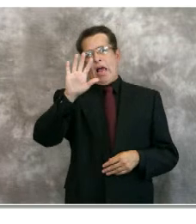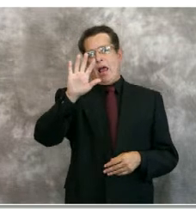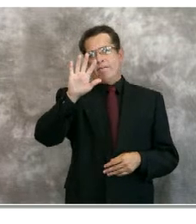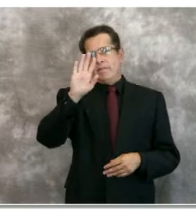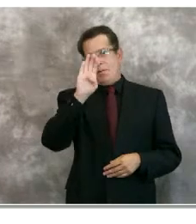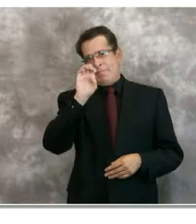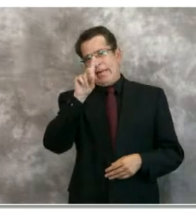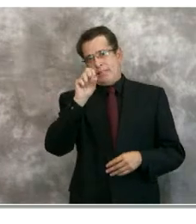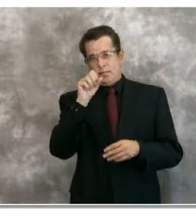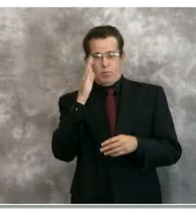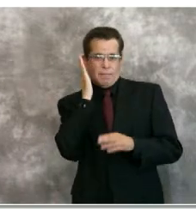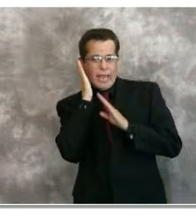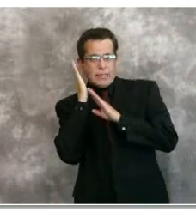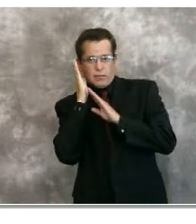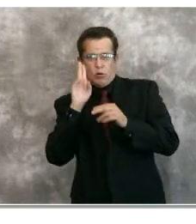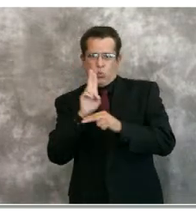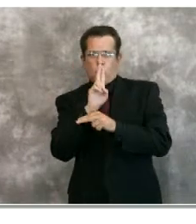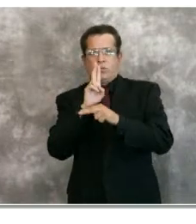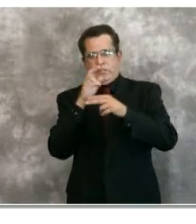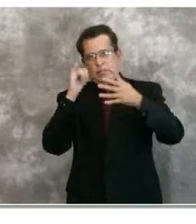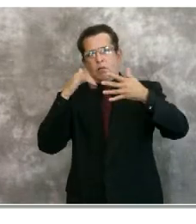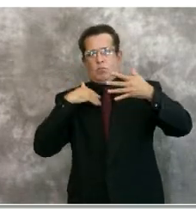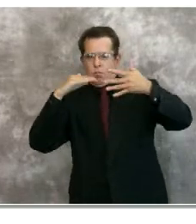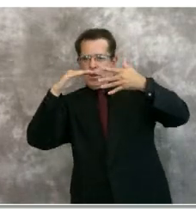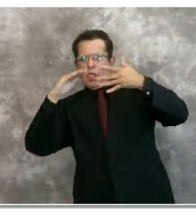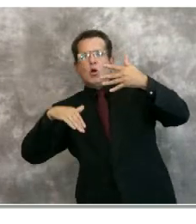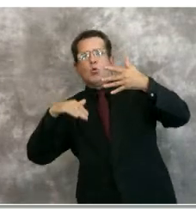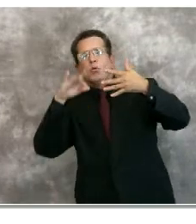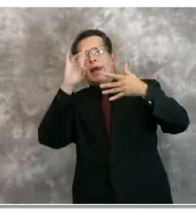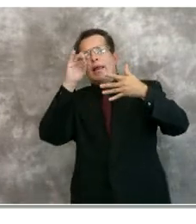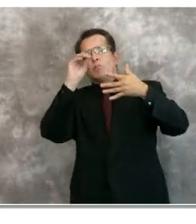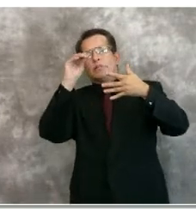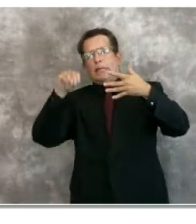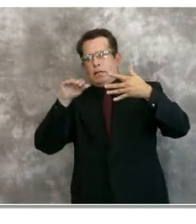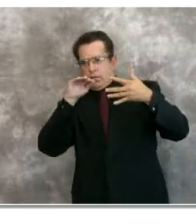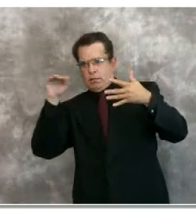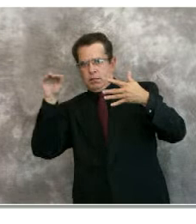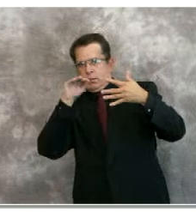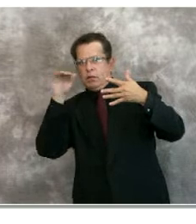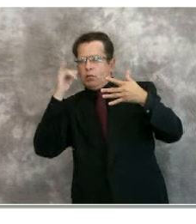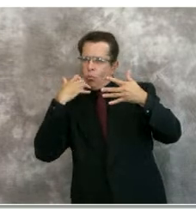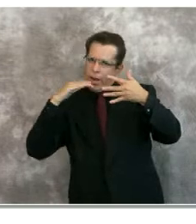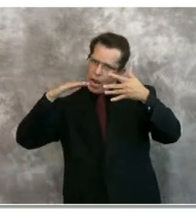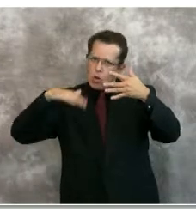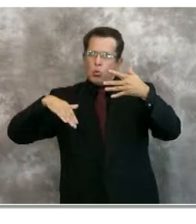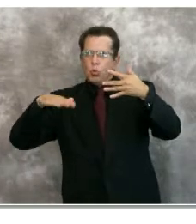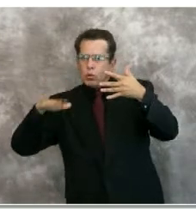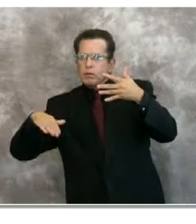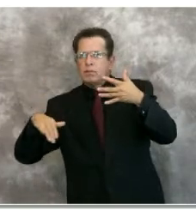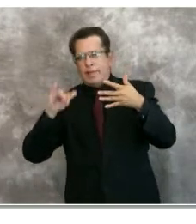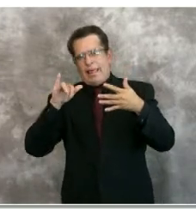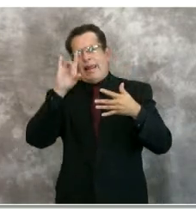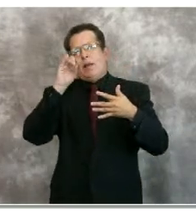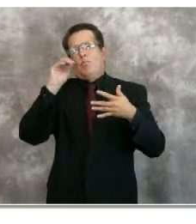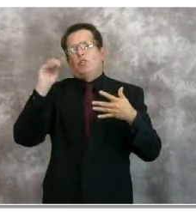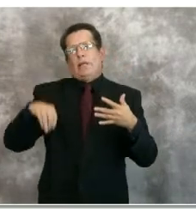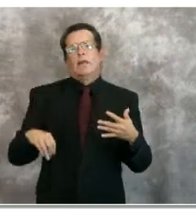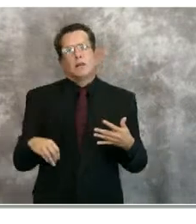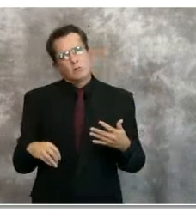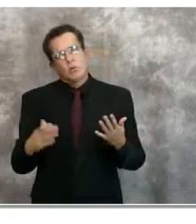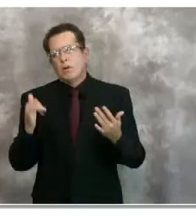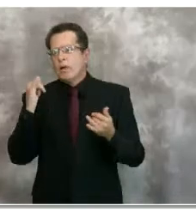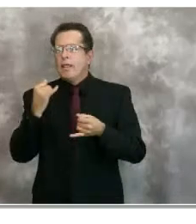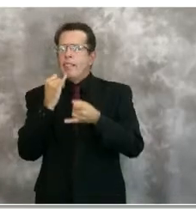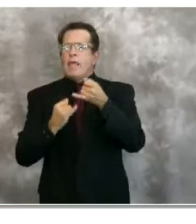4,385, and again, still below, but certainly creeping up a little bit near that 80% bed capacity. My last chart for the day is